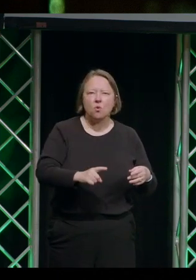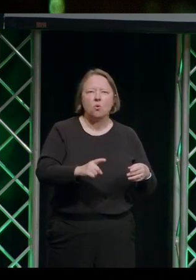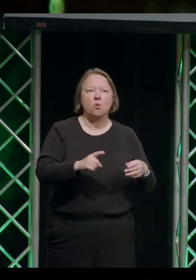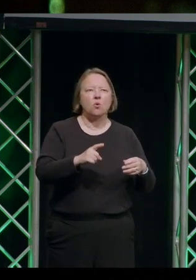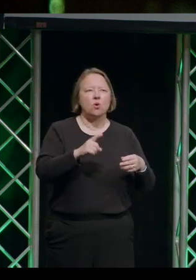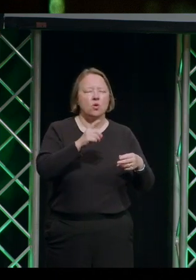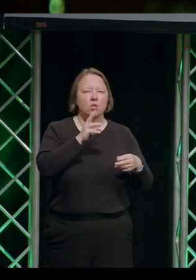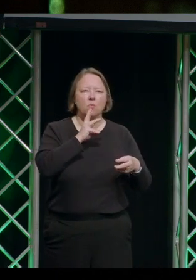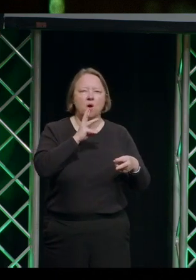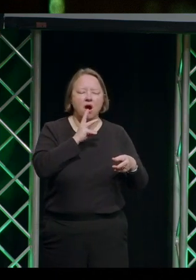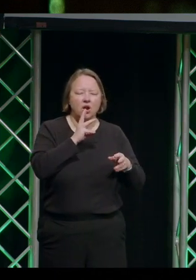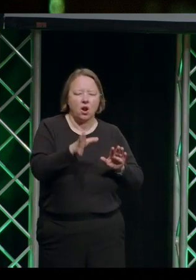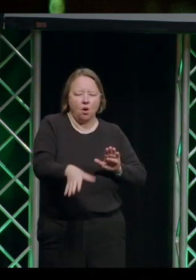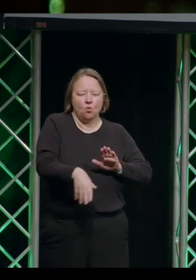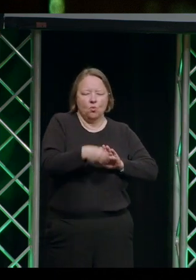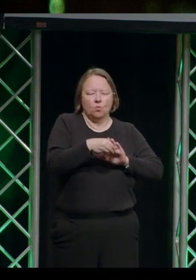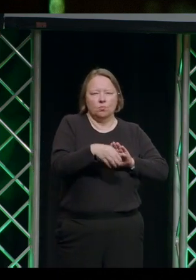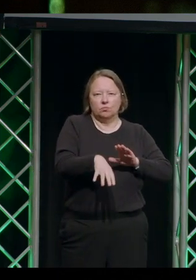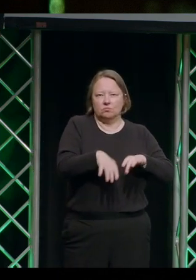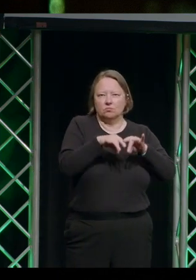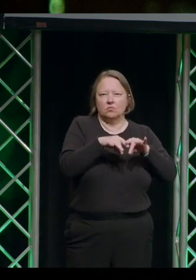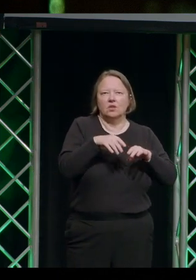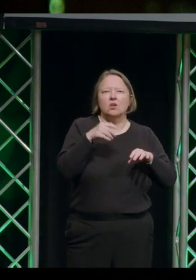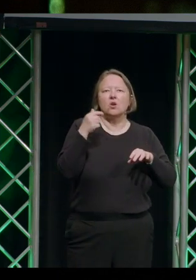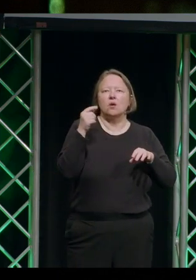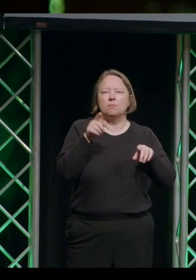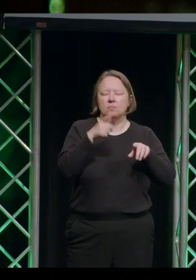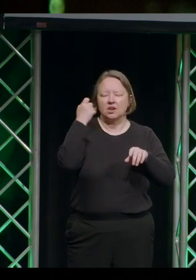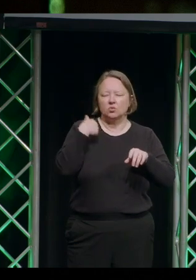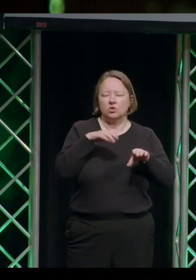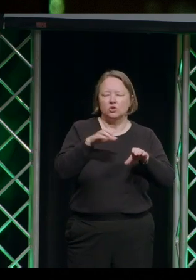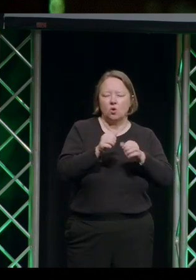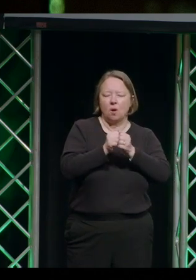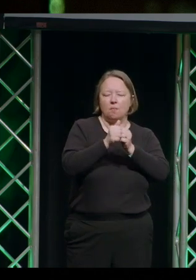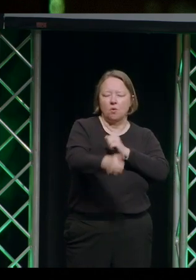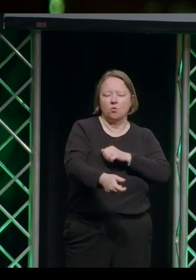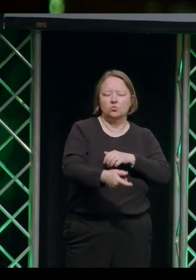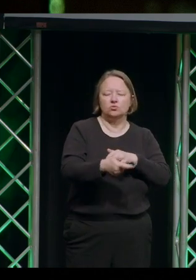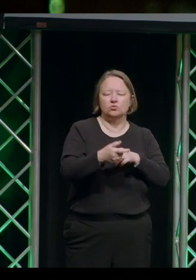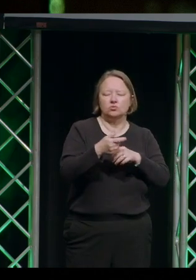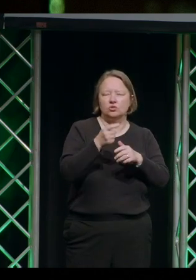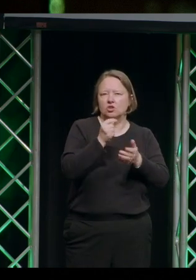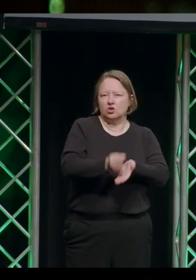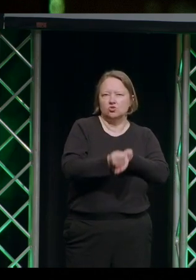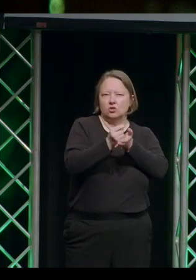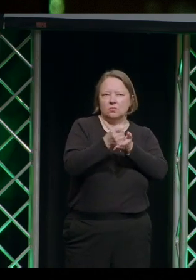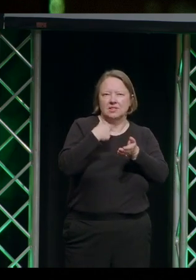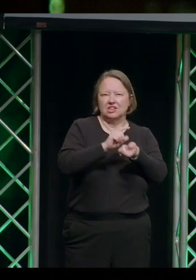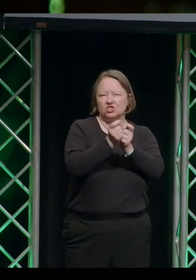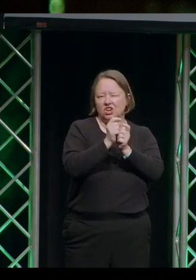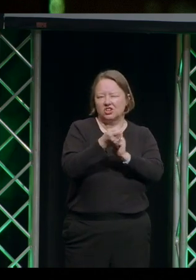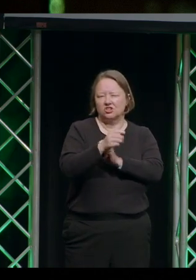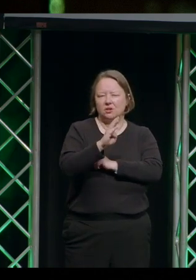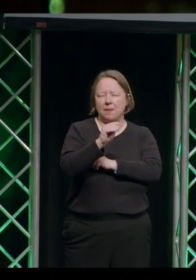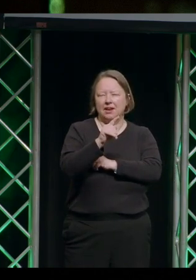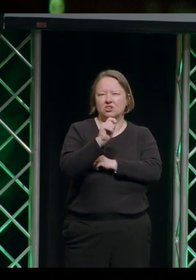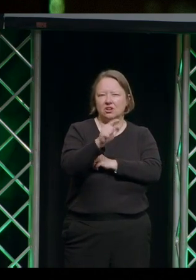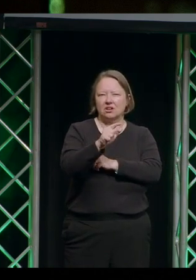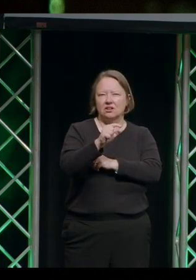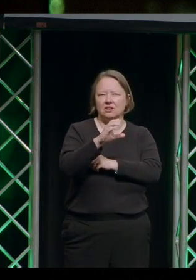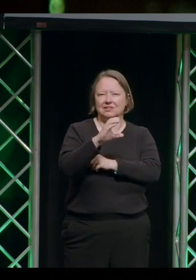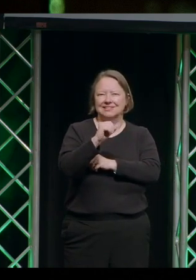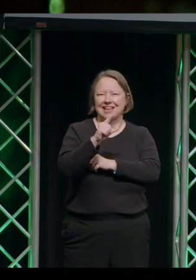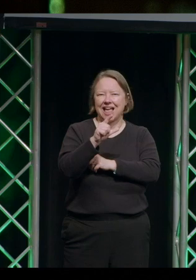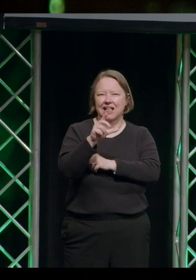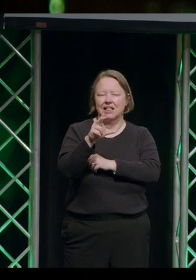water absorption, because we also do a post-treatment that changes the structure of bacterial cellulose, that makes it